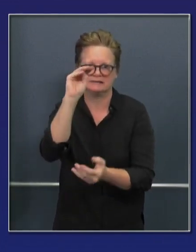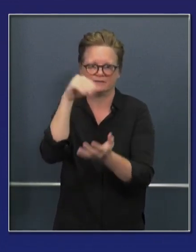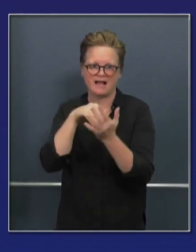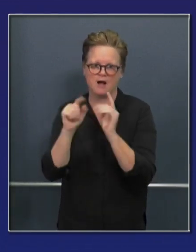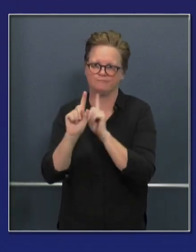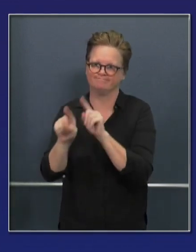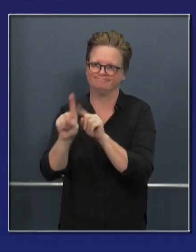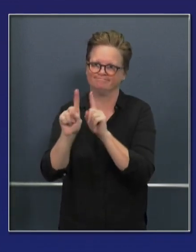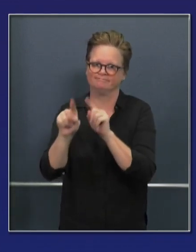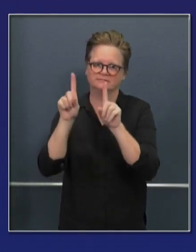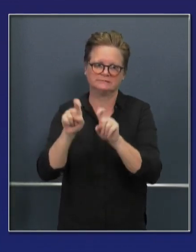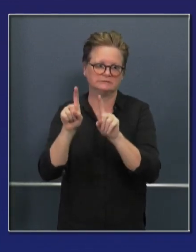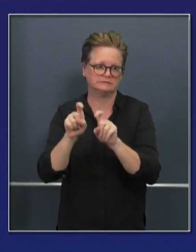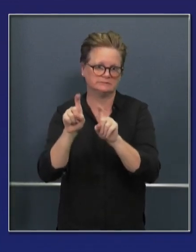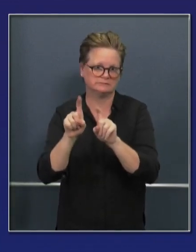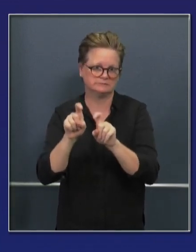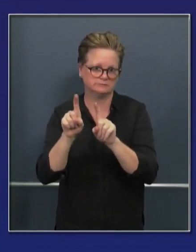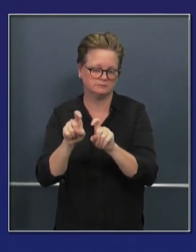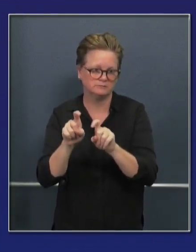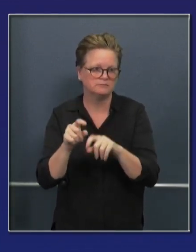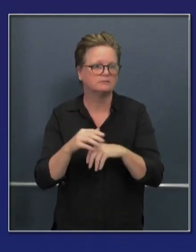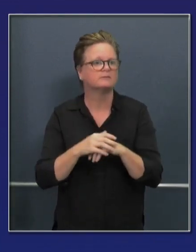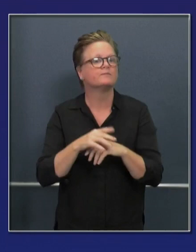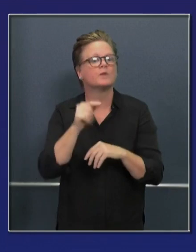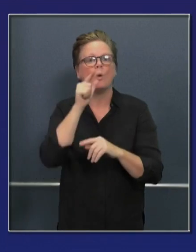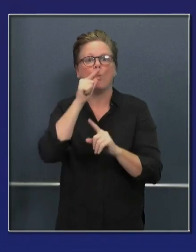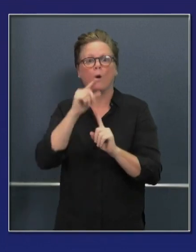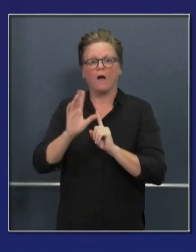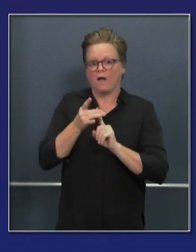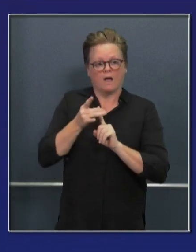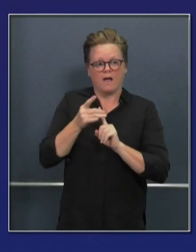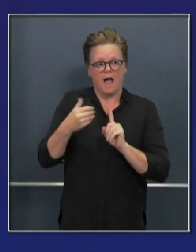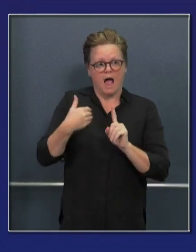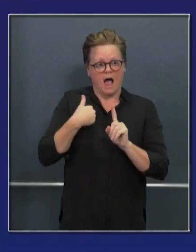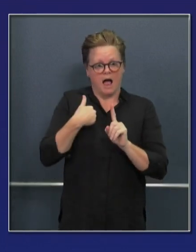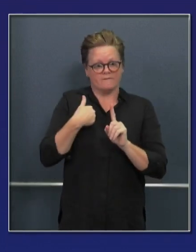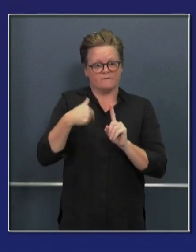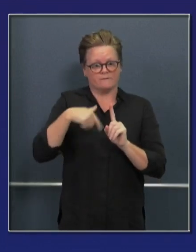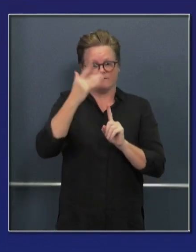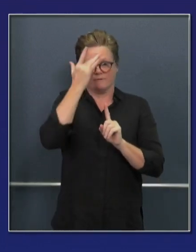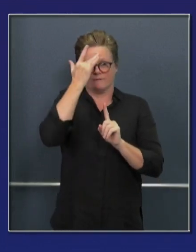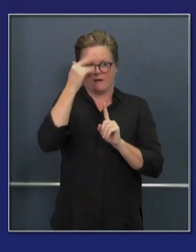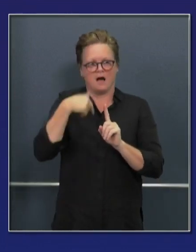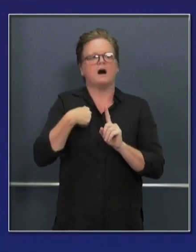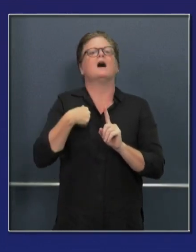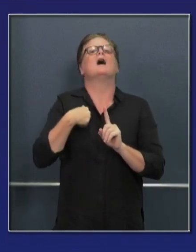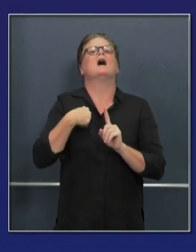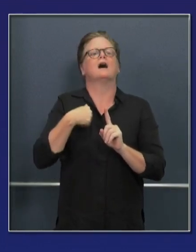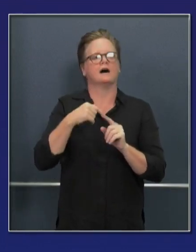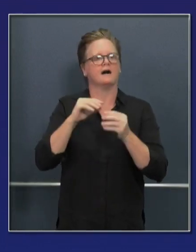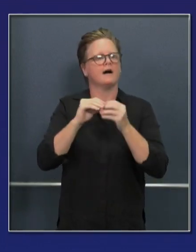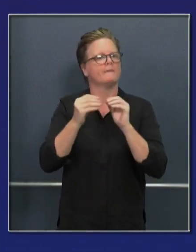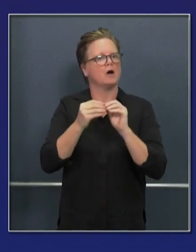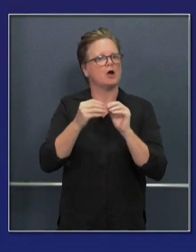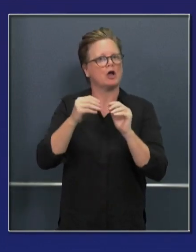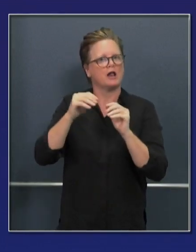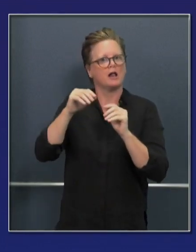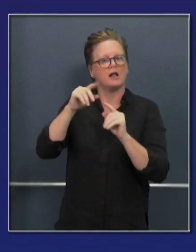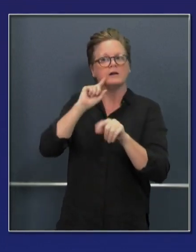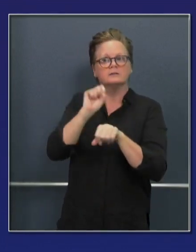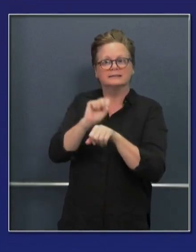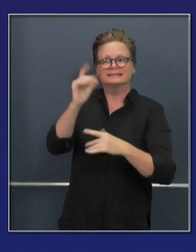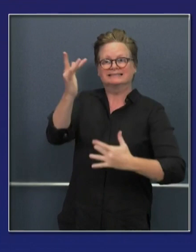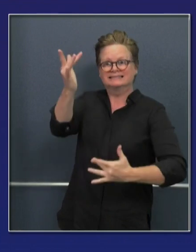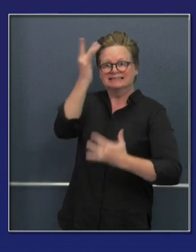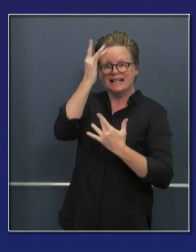go down, but holding fairly strong. We talked about that as being a foundational indicator. We talked about the importance, the